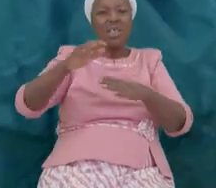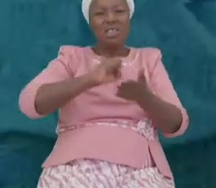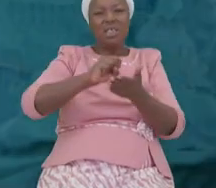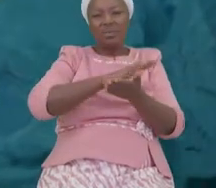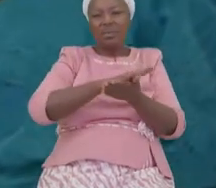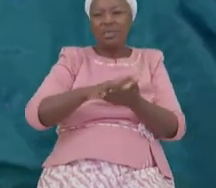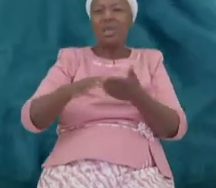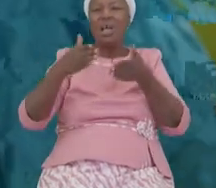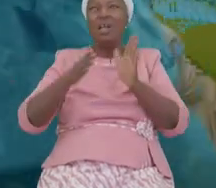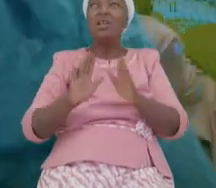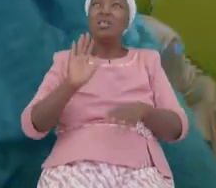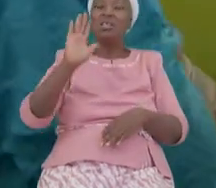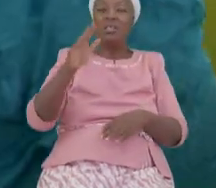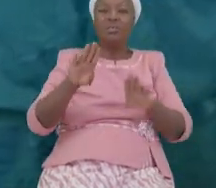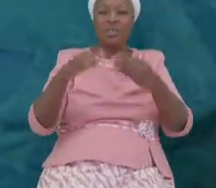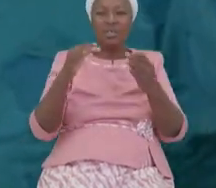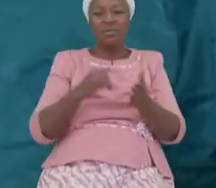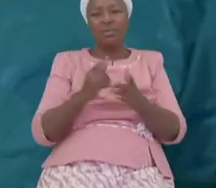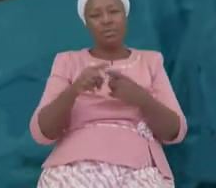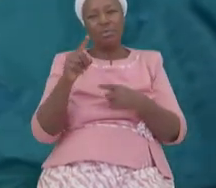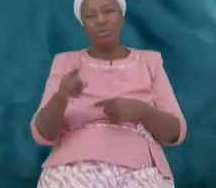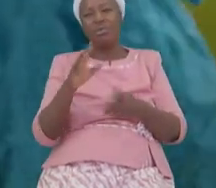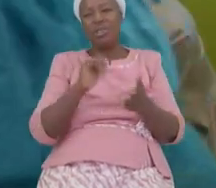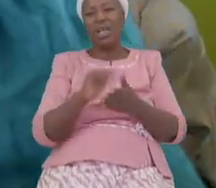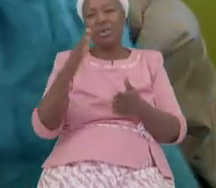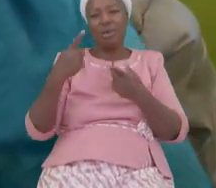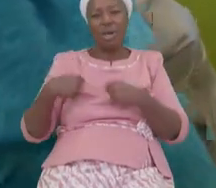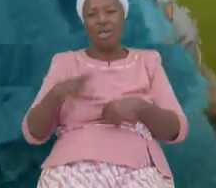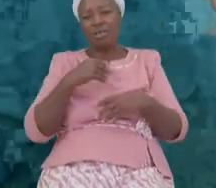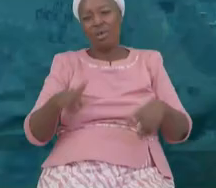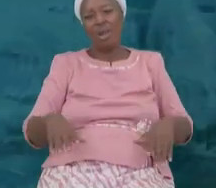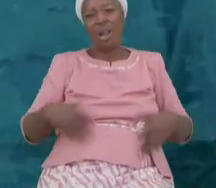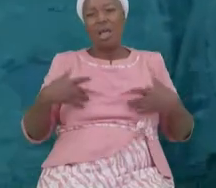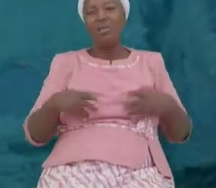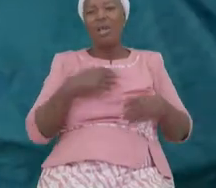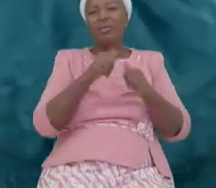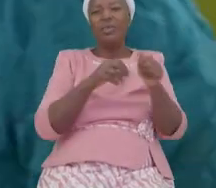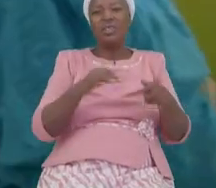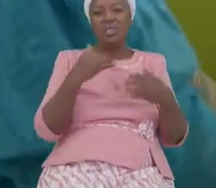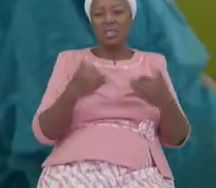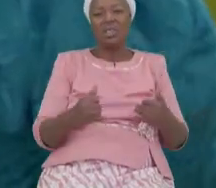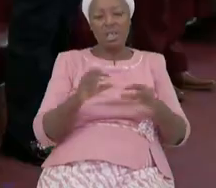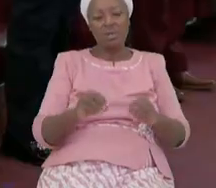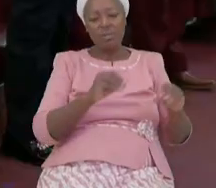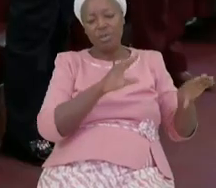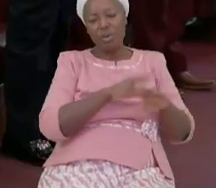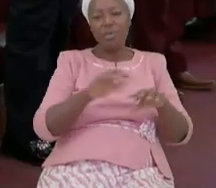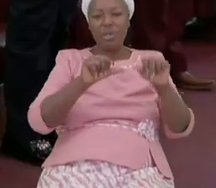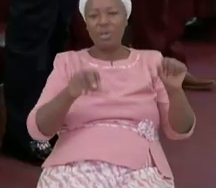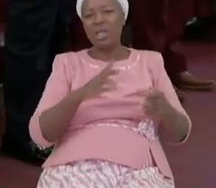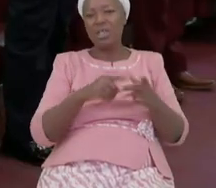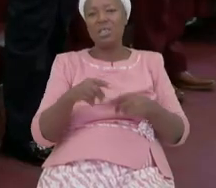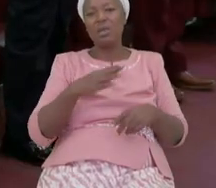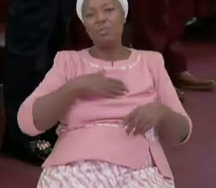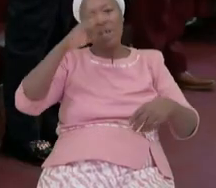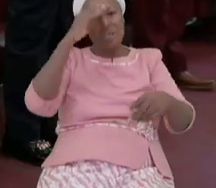sanctification. Let him give it to you, that your heart and your life, everything is now laid upon the altar. My son, my